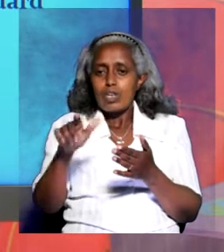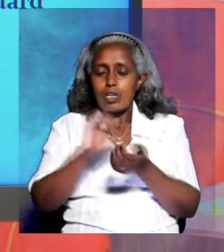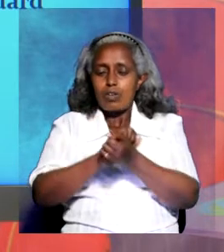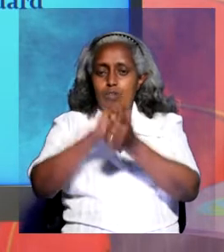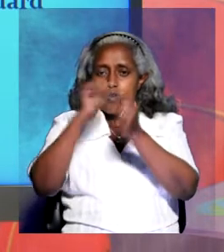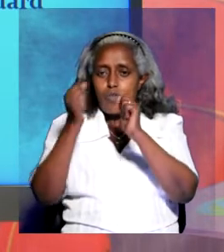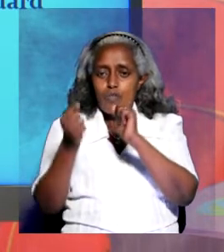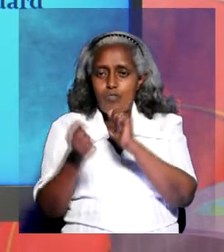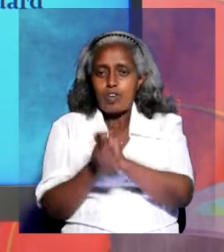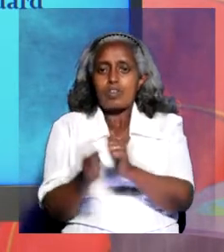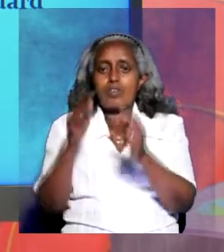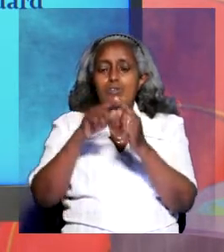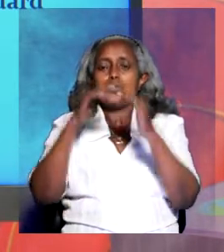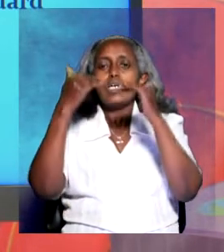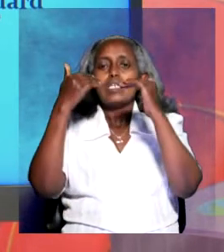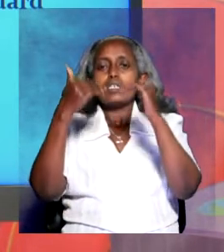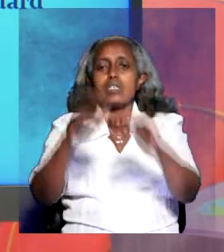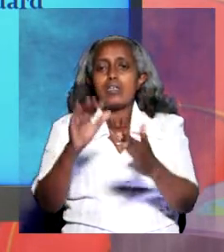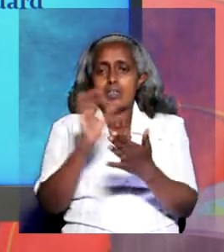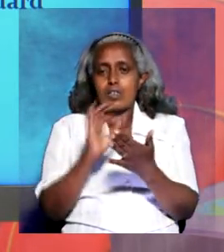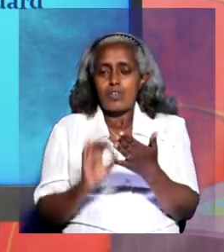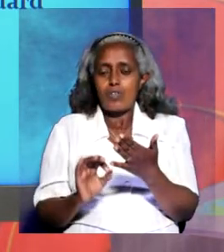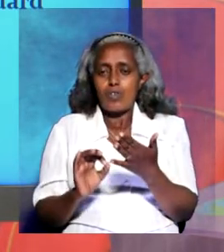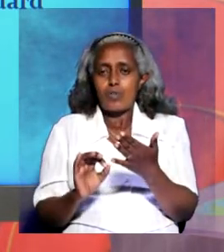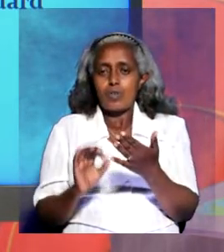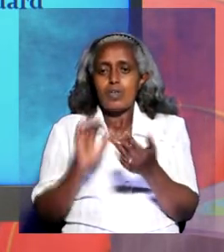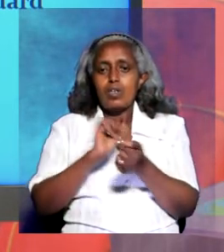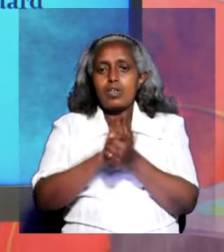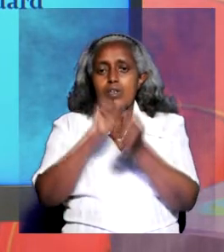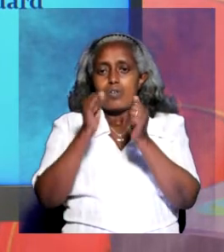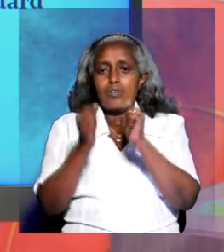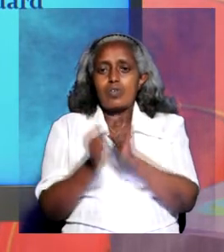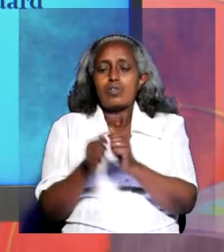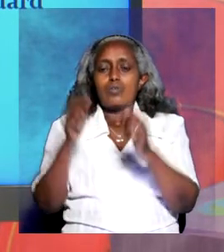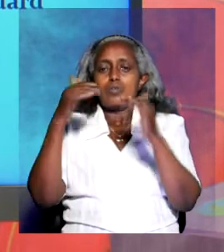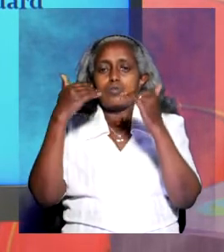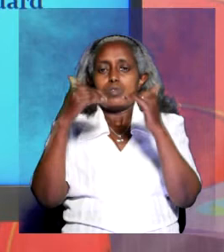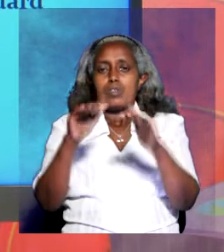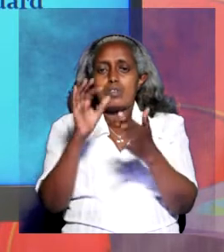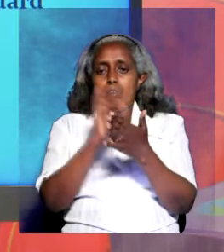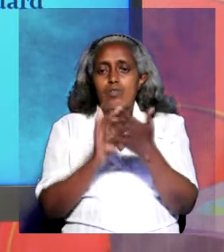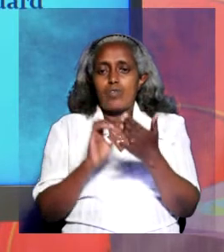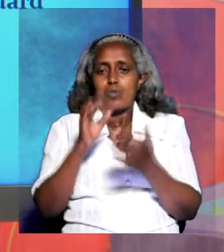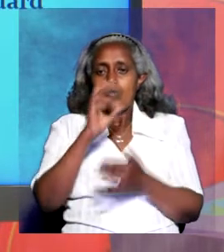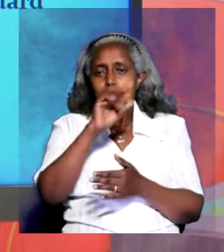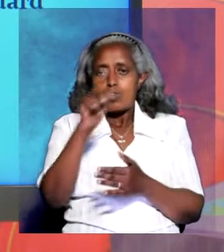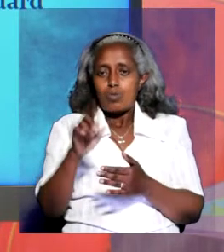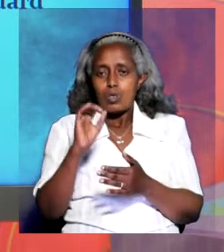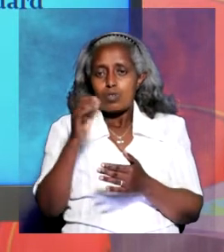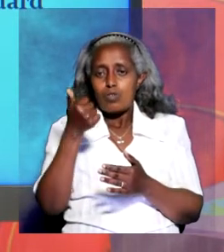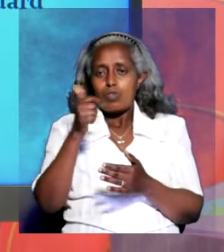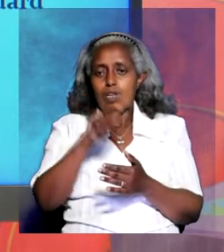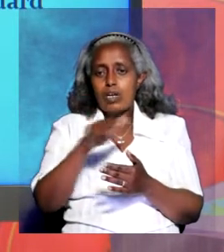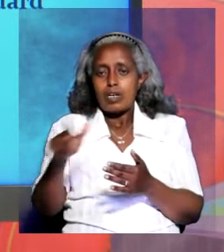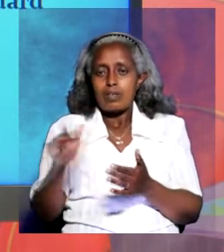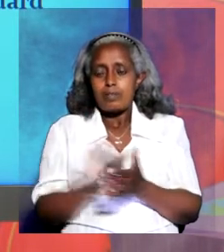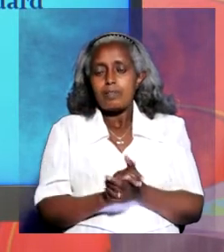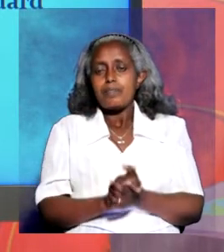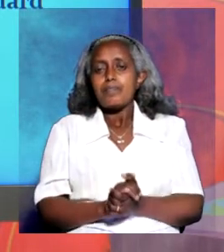into a standard form. It can be converted into a standard form of equation of a line.